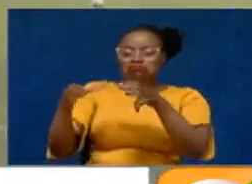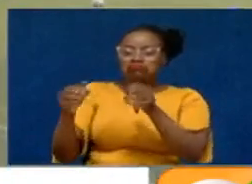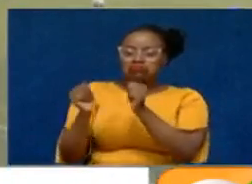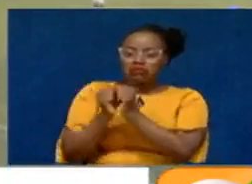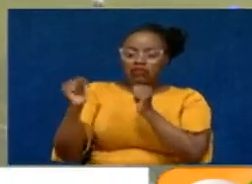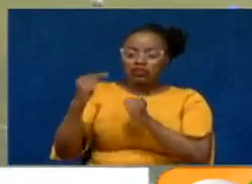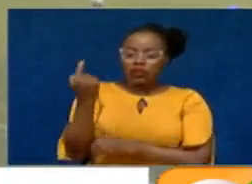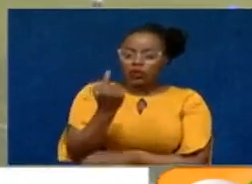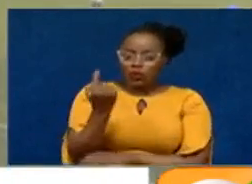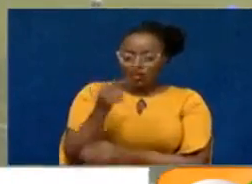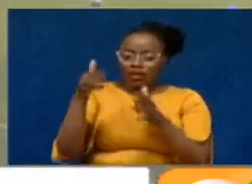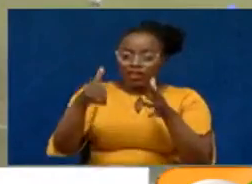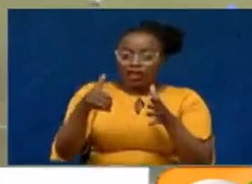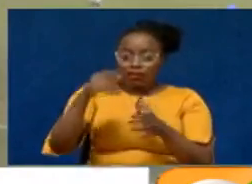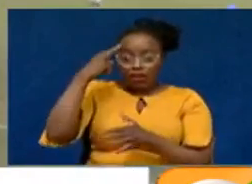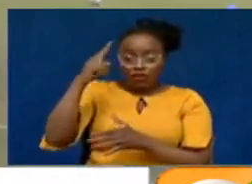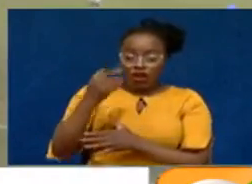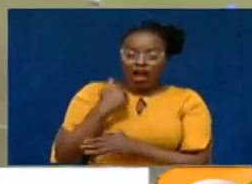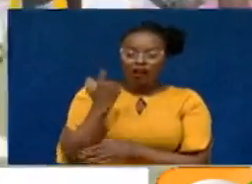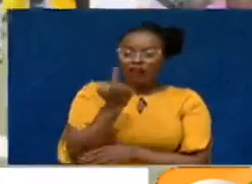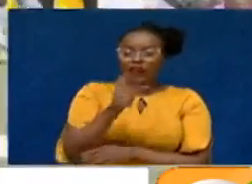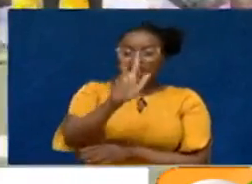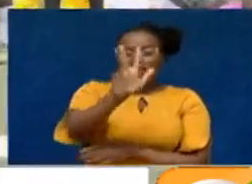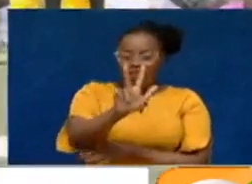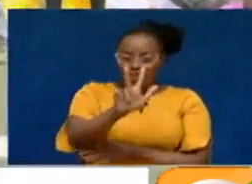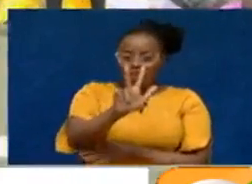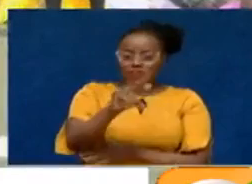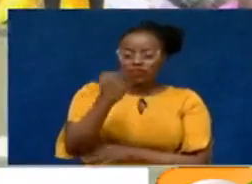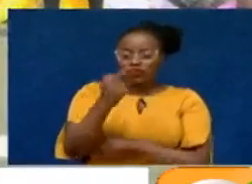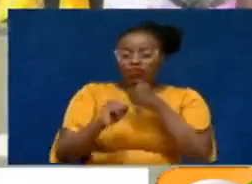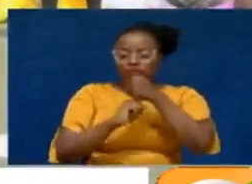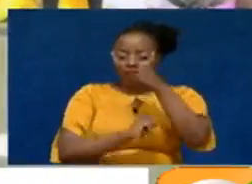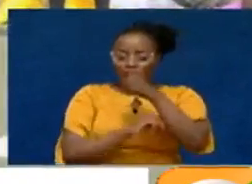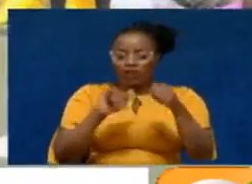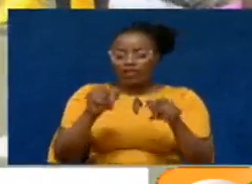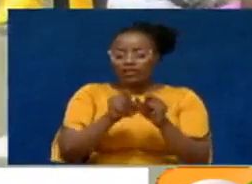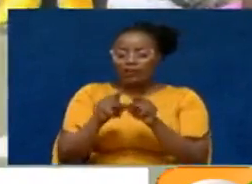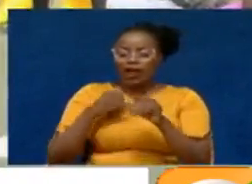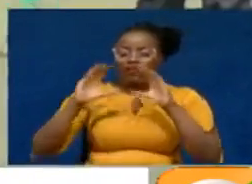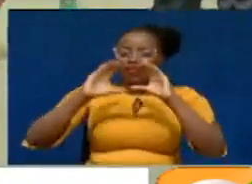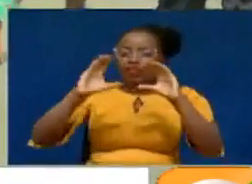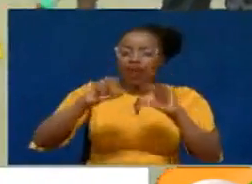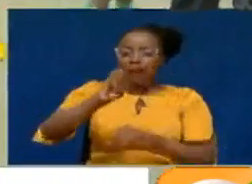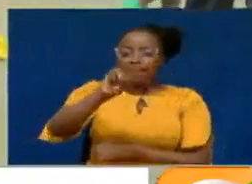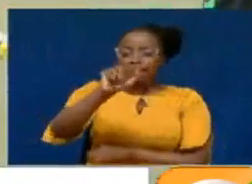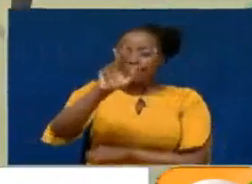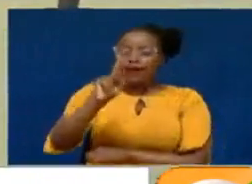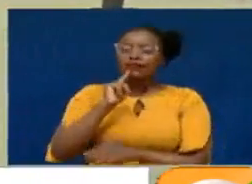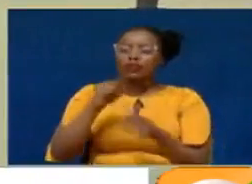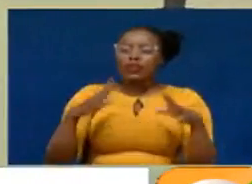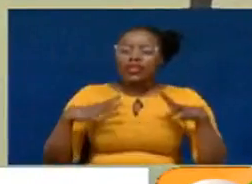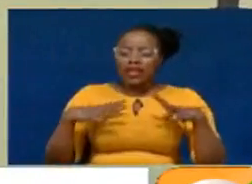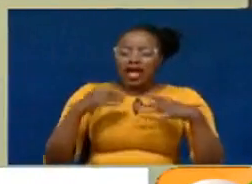two centre-backs are available and the bench will have only three infield substitutes. Despite the handicap, coach Mark Harrison says the break in the